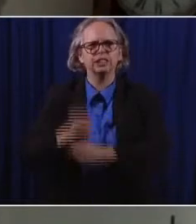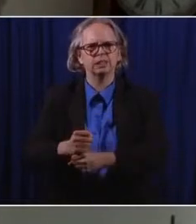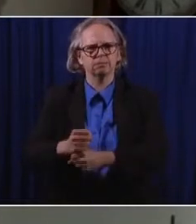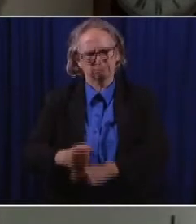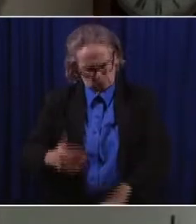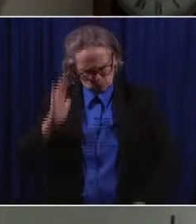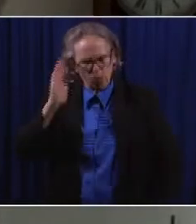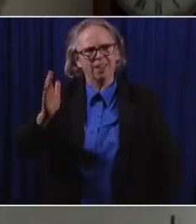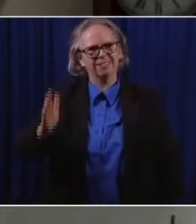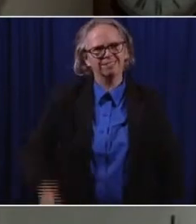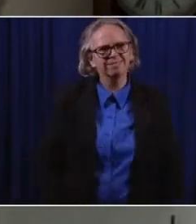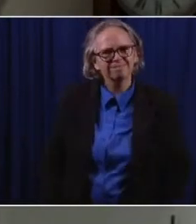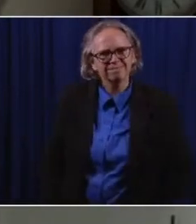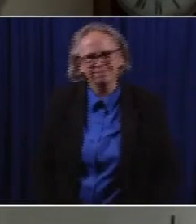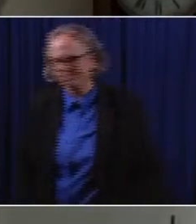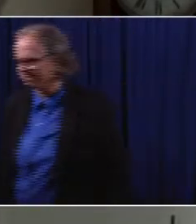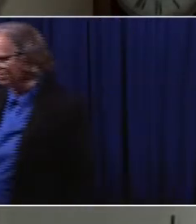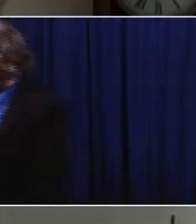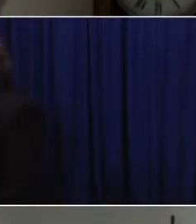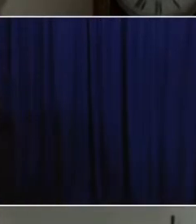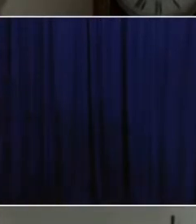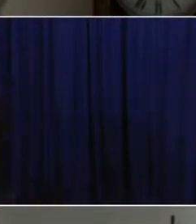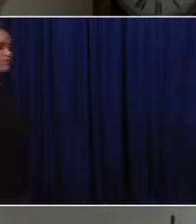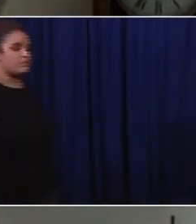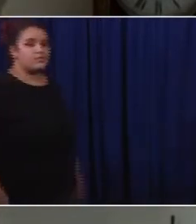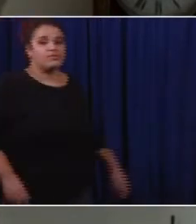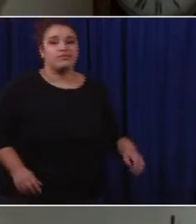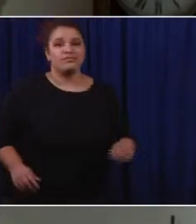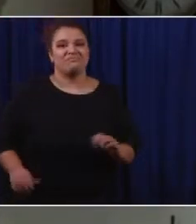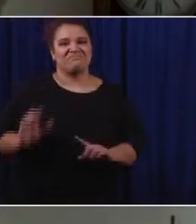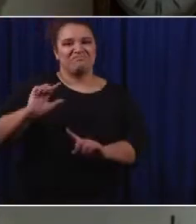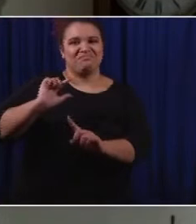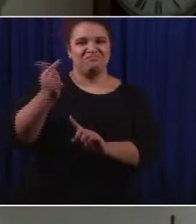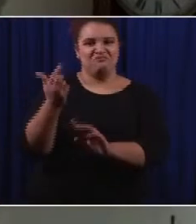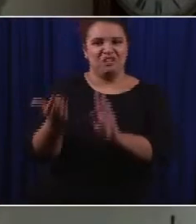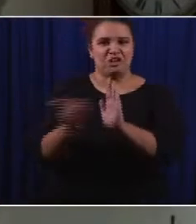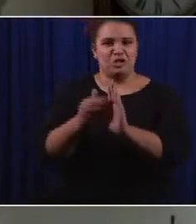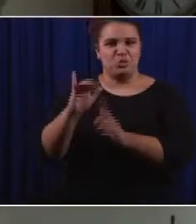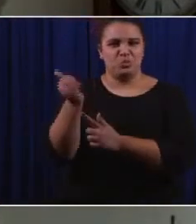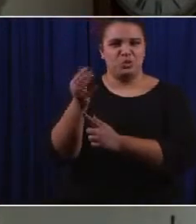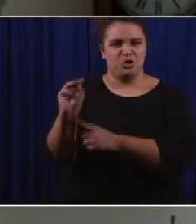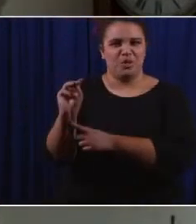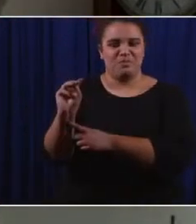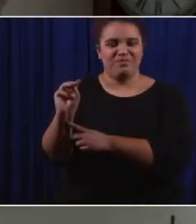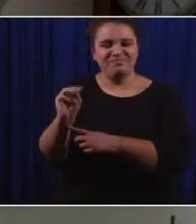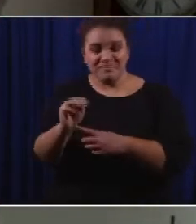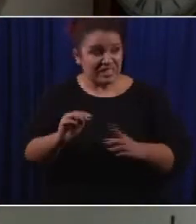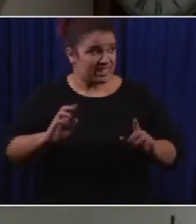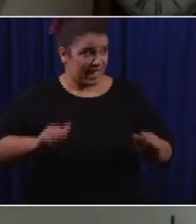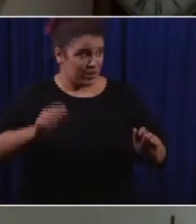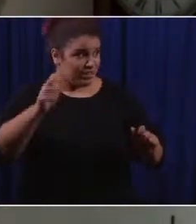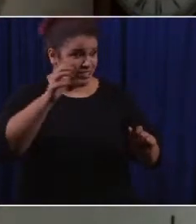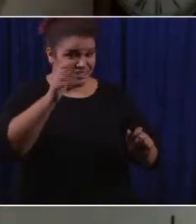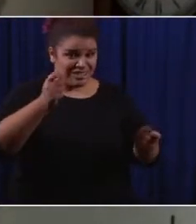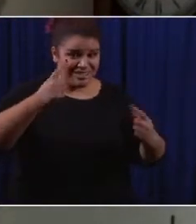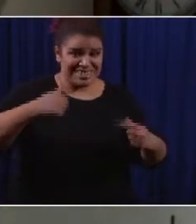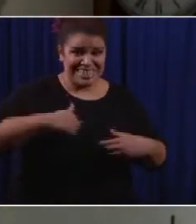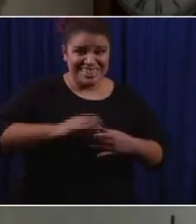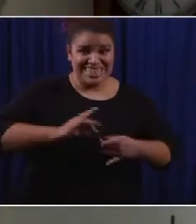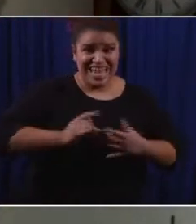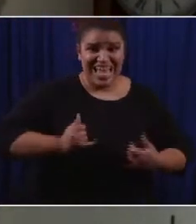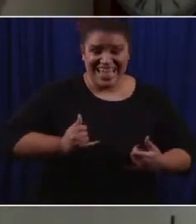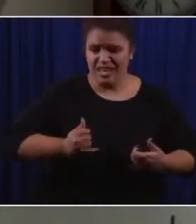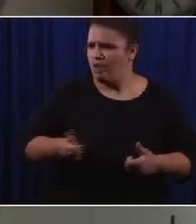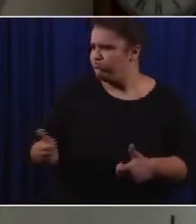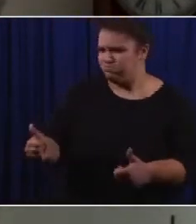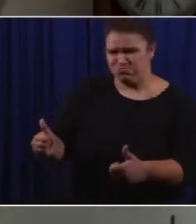Jim Province from the Toledo Blade is back. Jim, please ask your question. Hi, can you hear me now? You're good. You